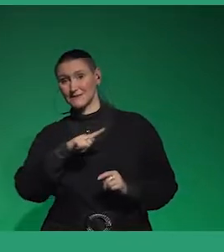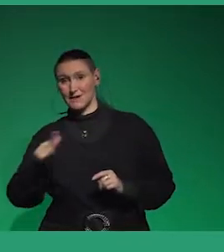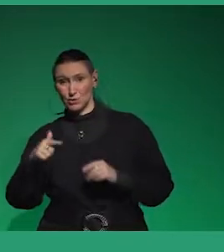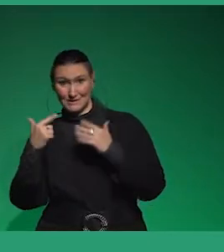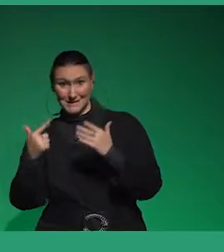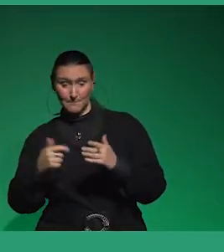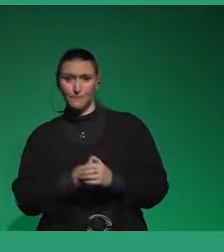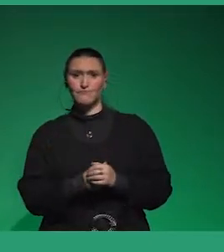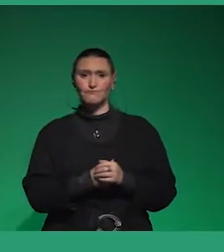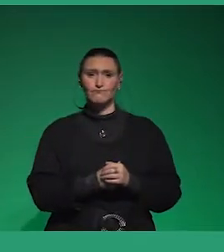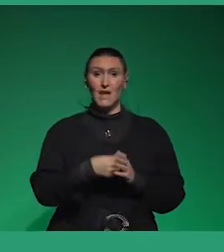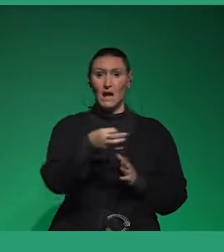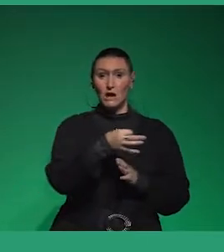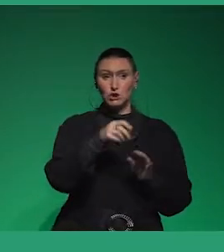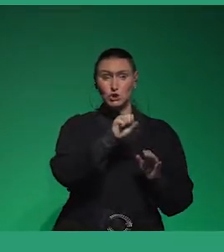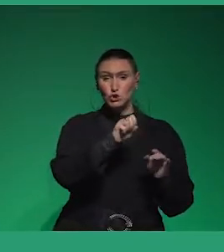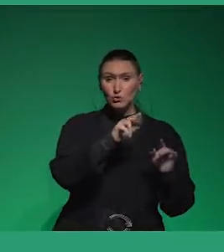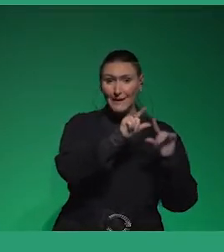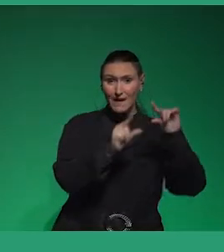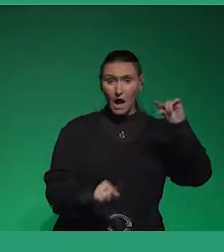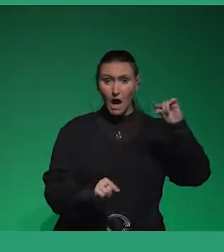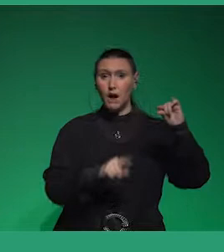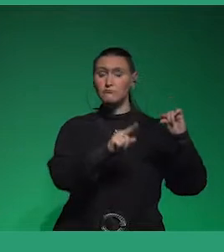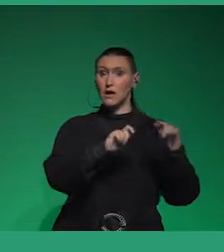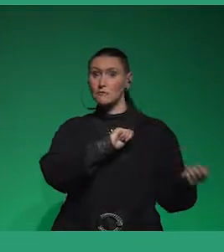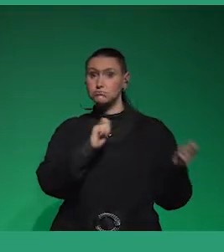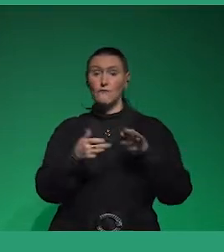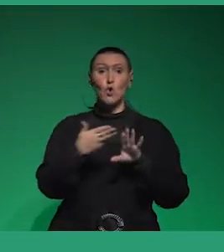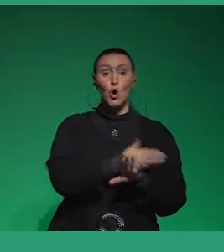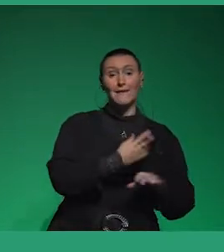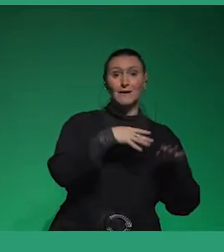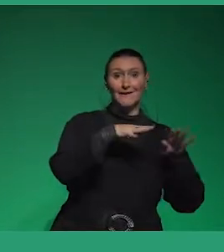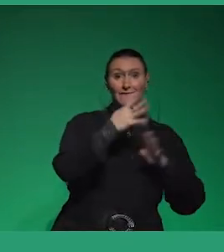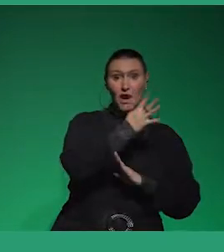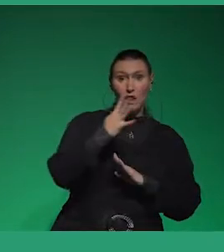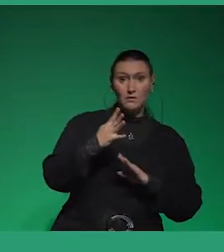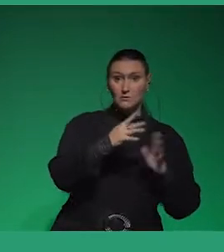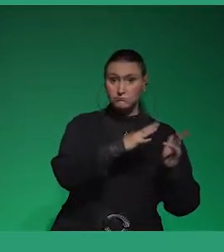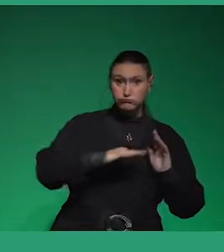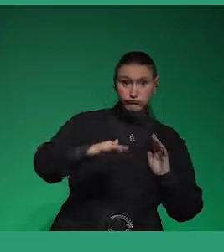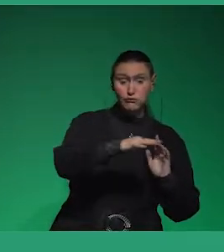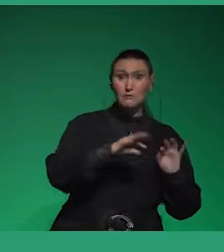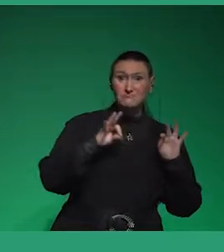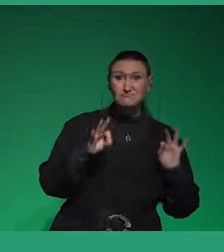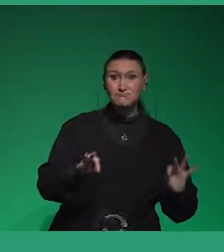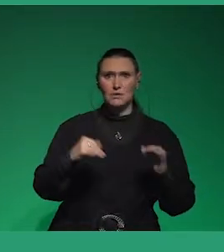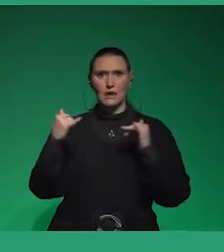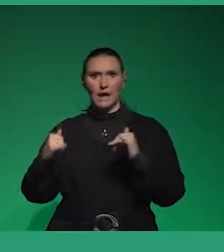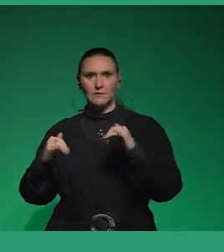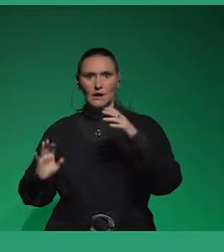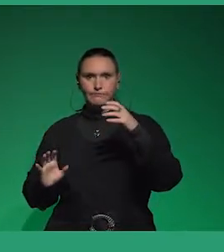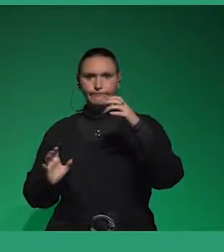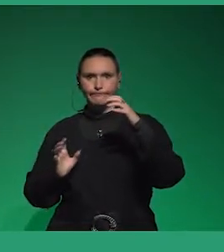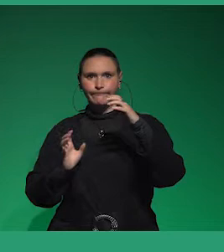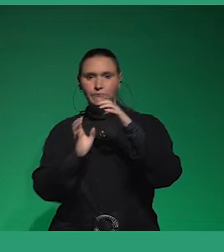Sumatra used to be covered for about 70% by rainforest, and now only 4% of that original